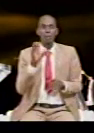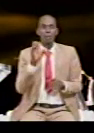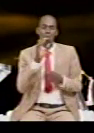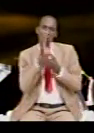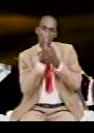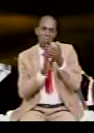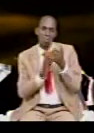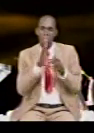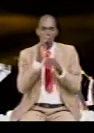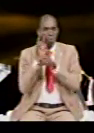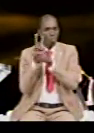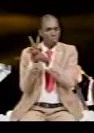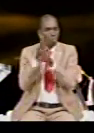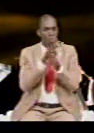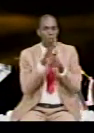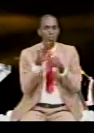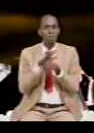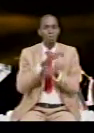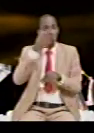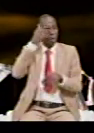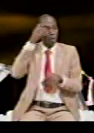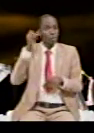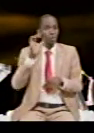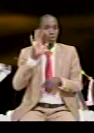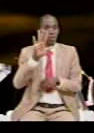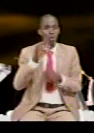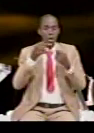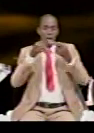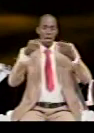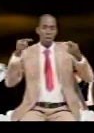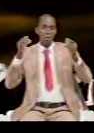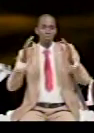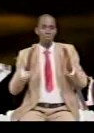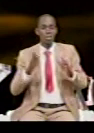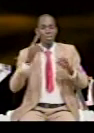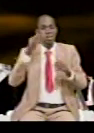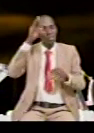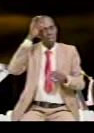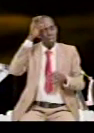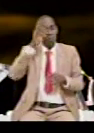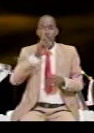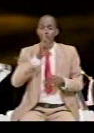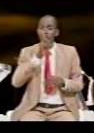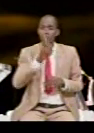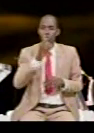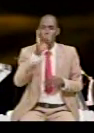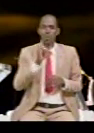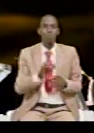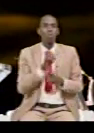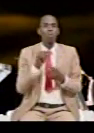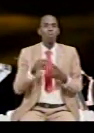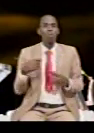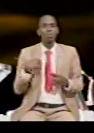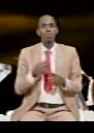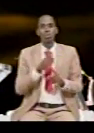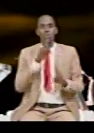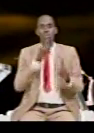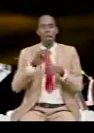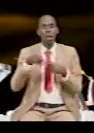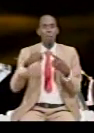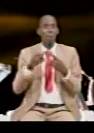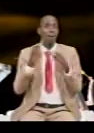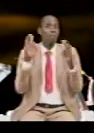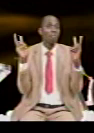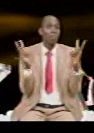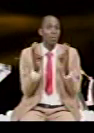be vigilant, because your adversary, the devil." Actually, when we are talking about victory, we have